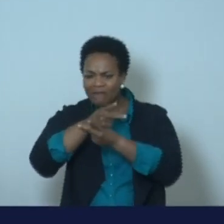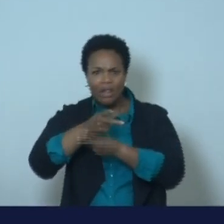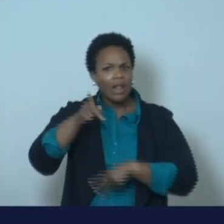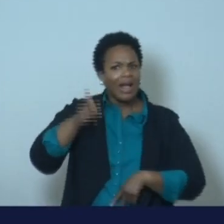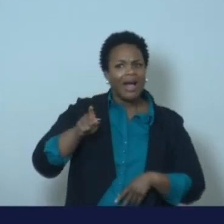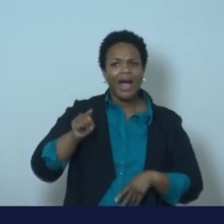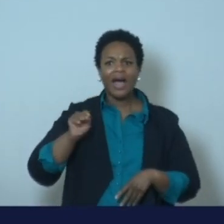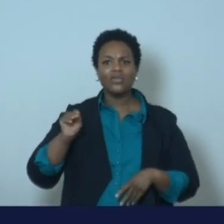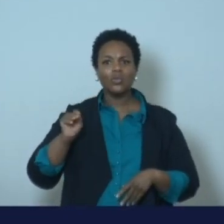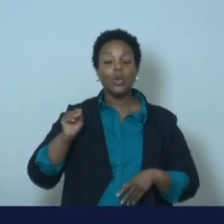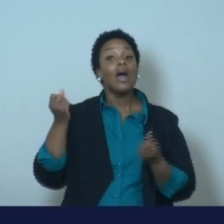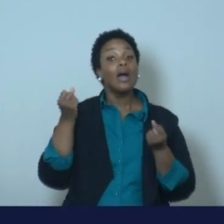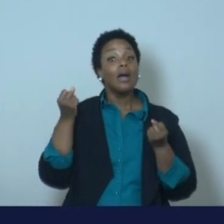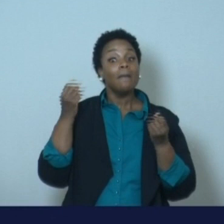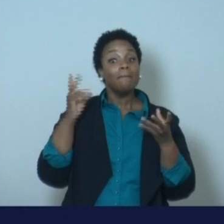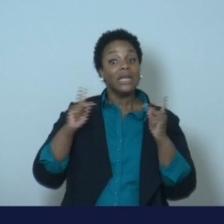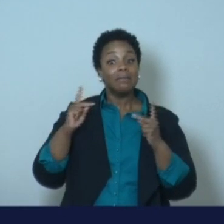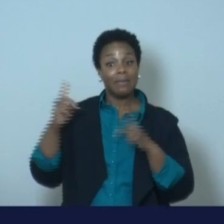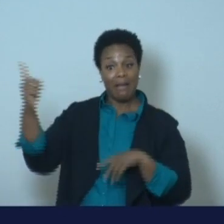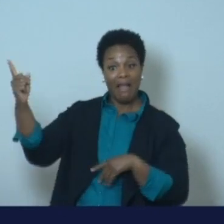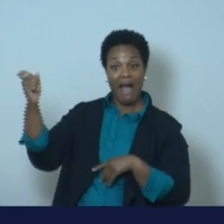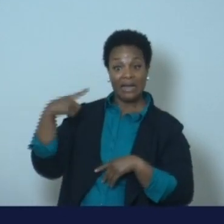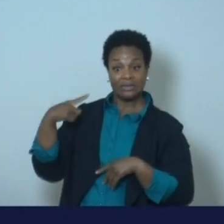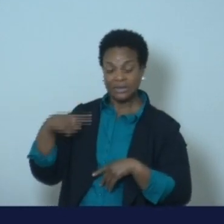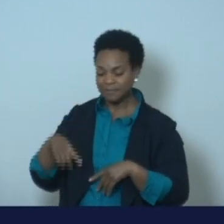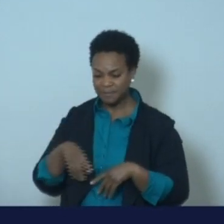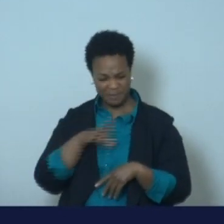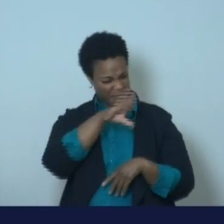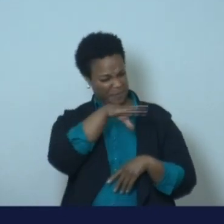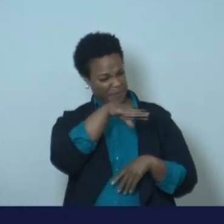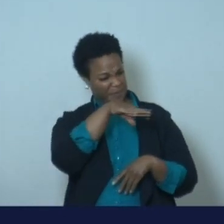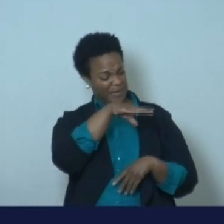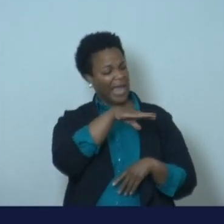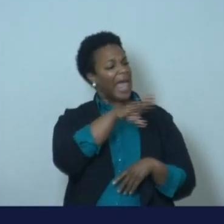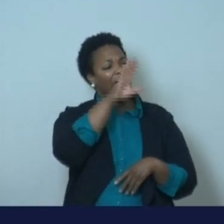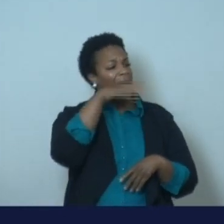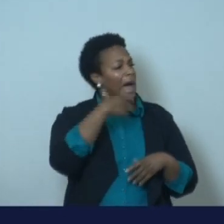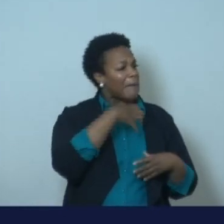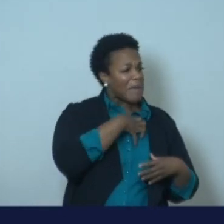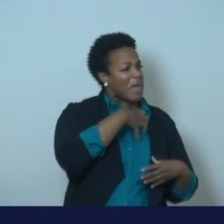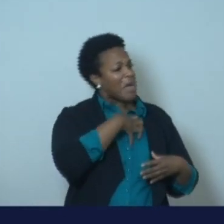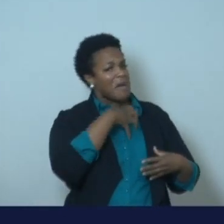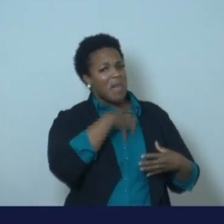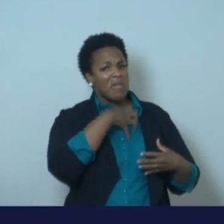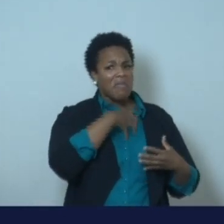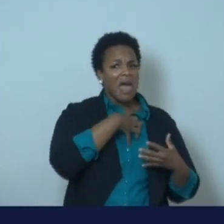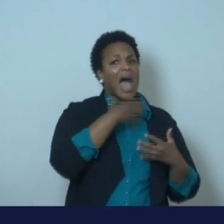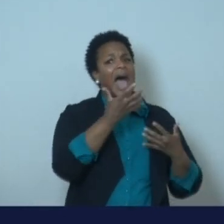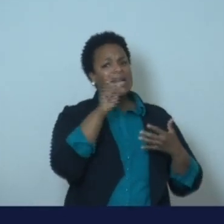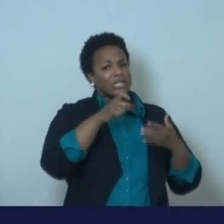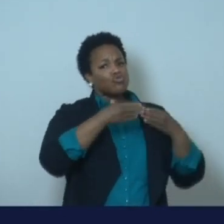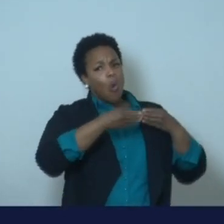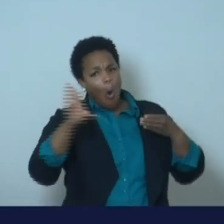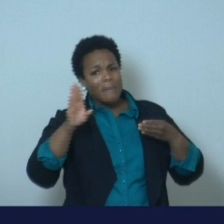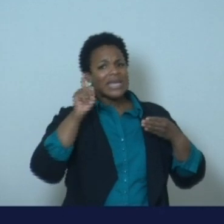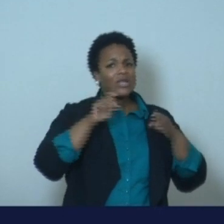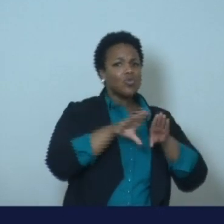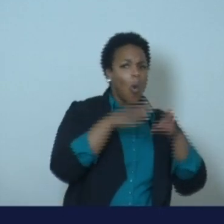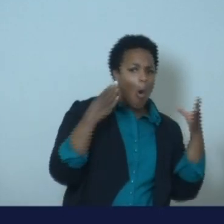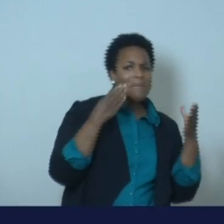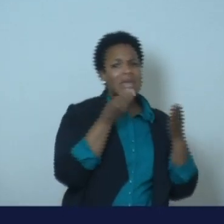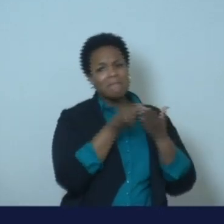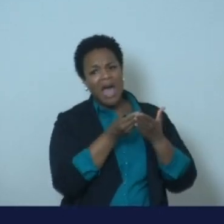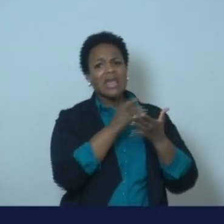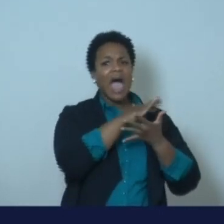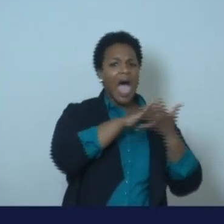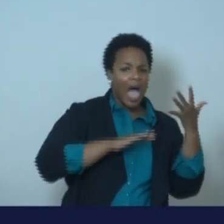You know, if a group petitions or a group comes to us, we are empathetic about your issues about opening up. But the focus is